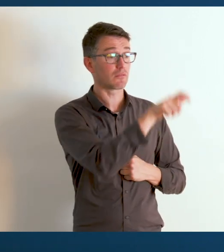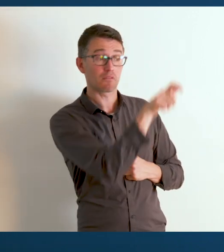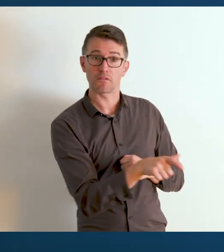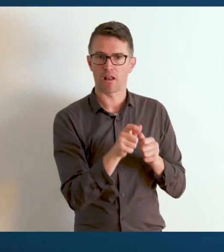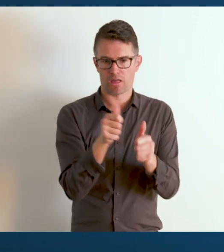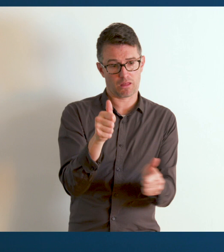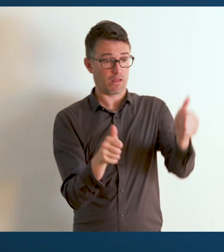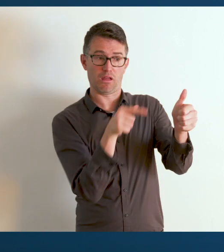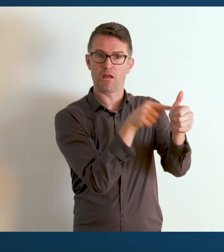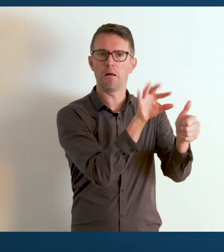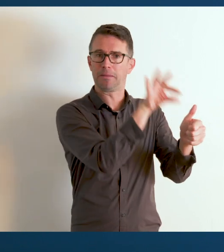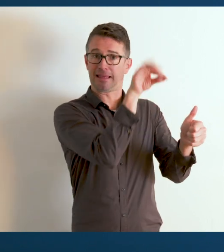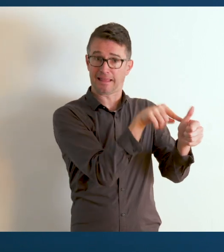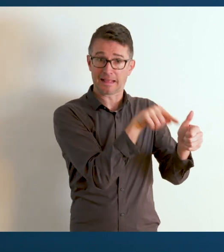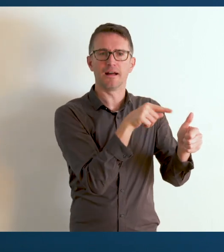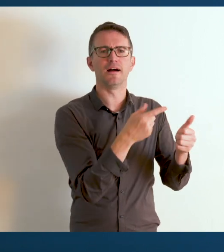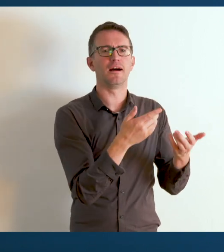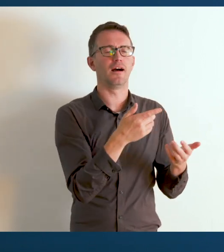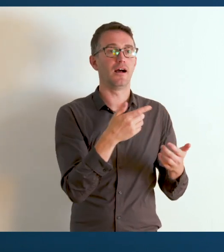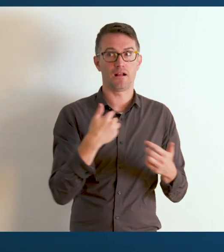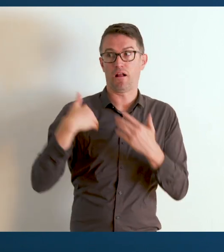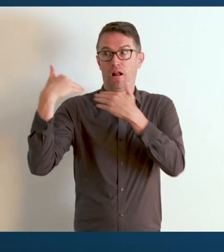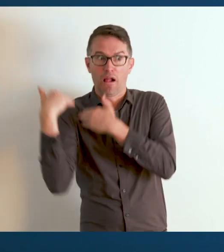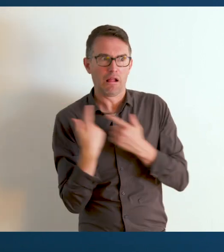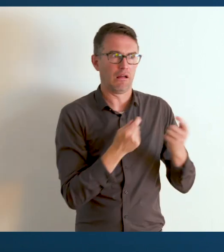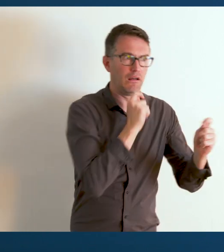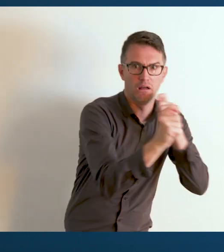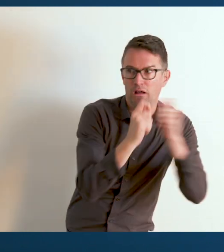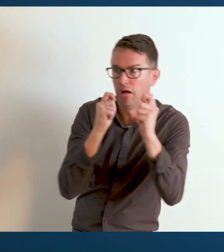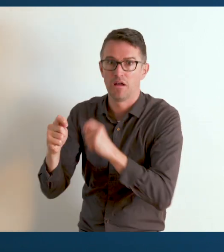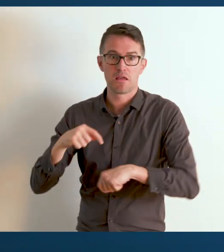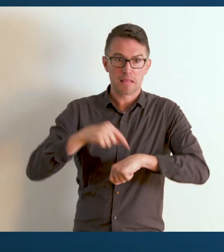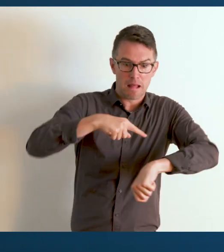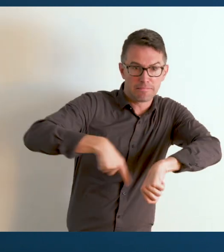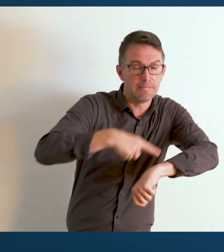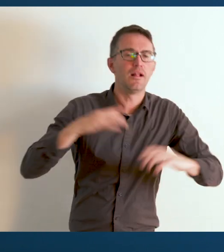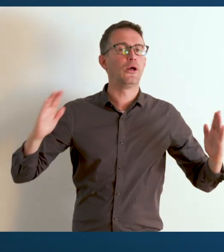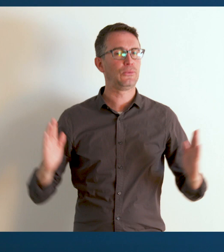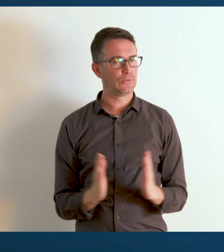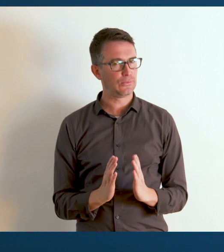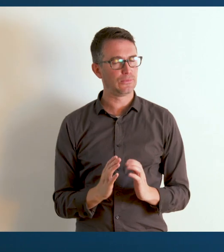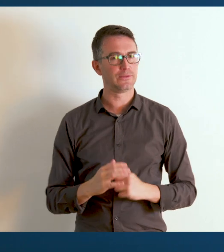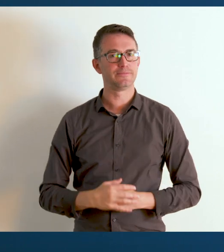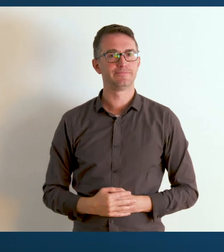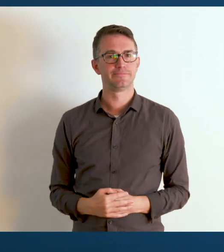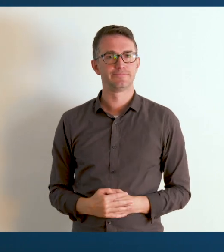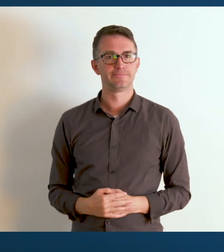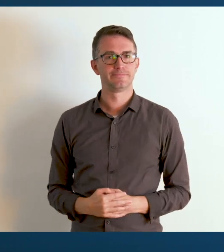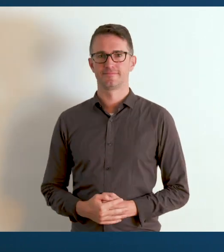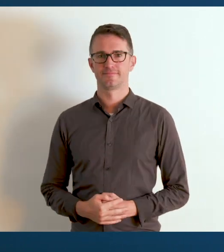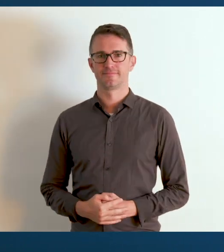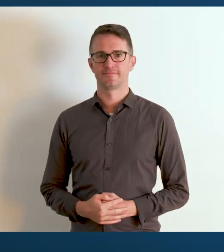Using proxy respondents lower the cost of conducting a survey, and it's easier to administer.